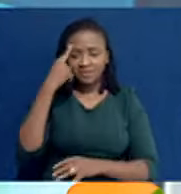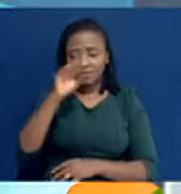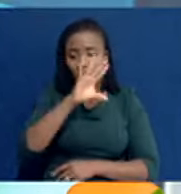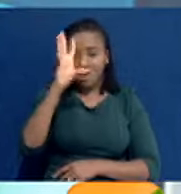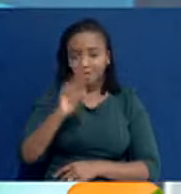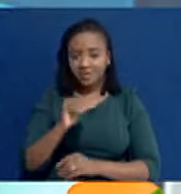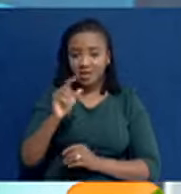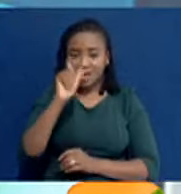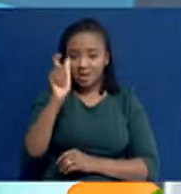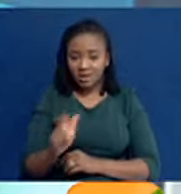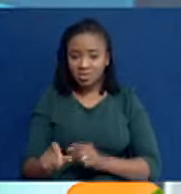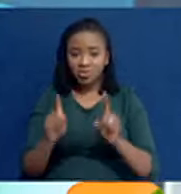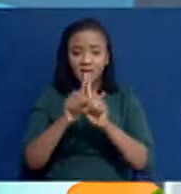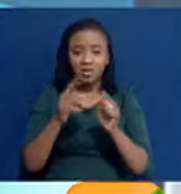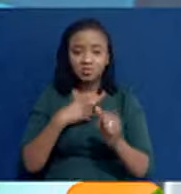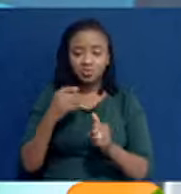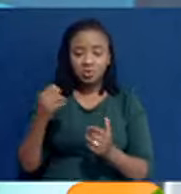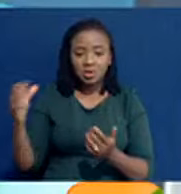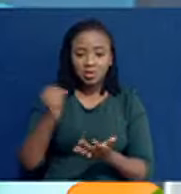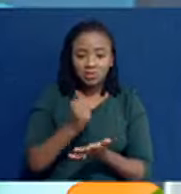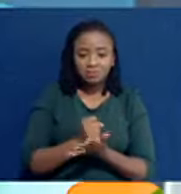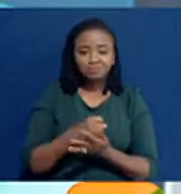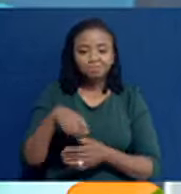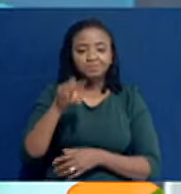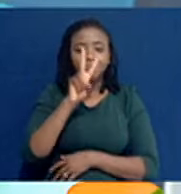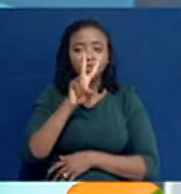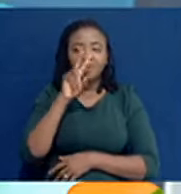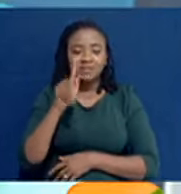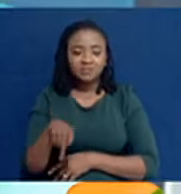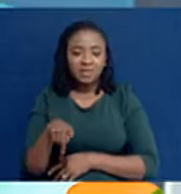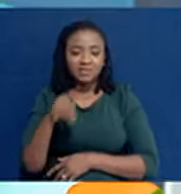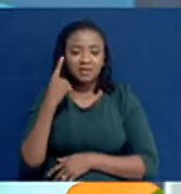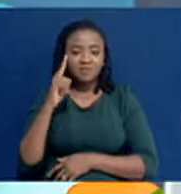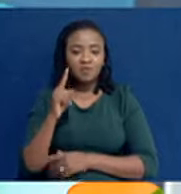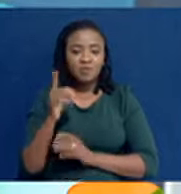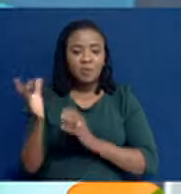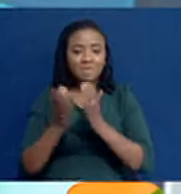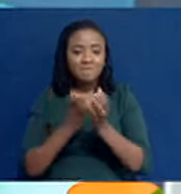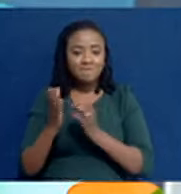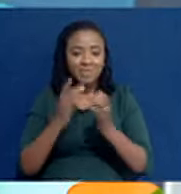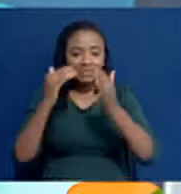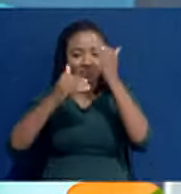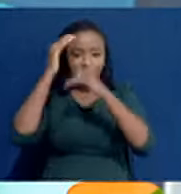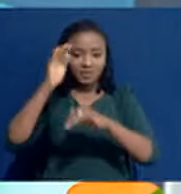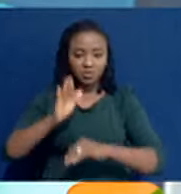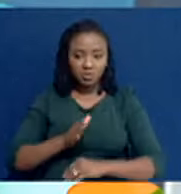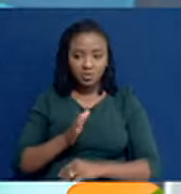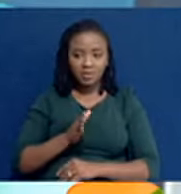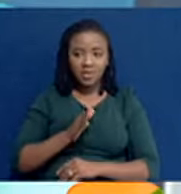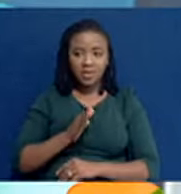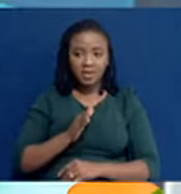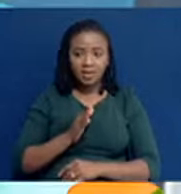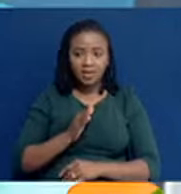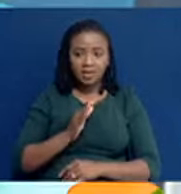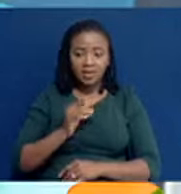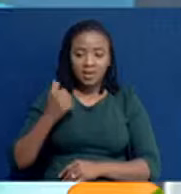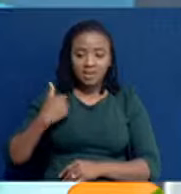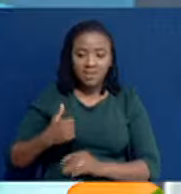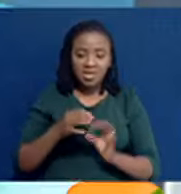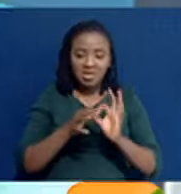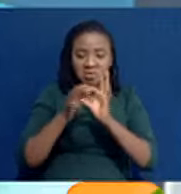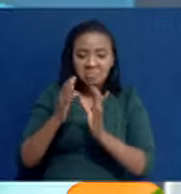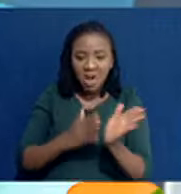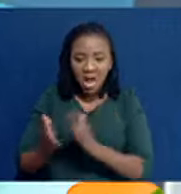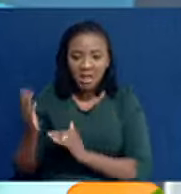then vice president of the International Federation of Business and Professional Women, I was conducting seminars